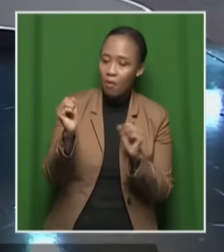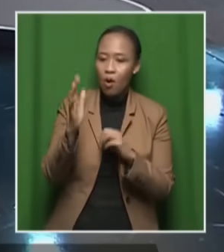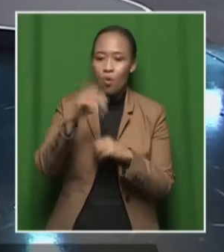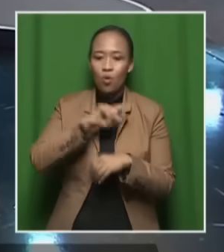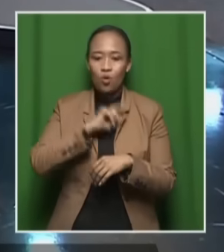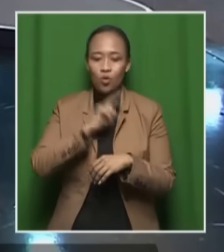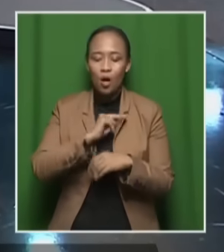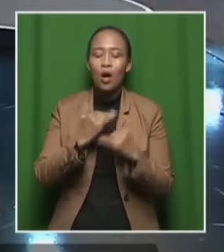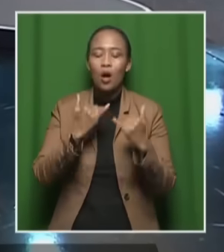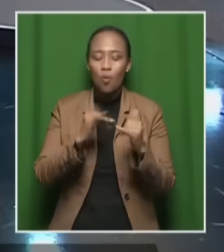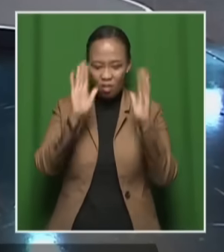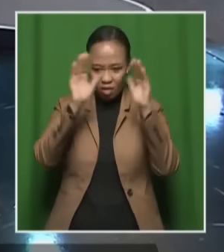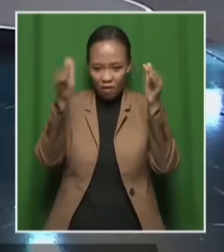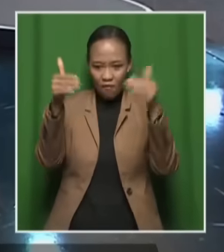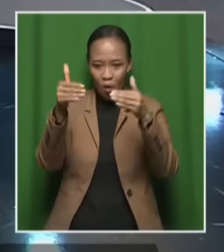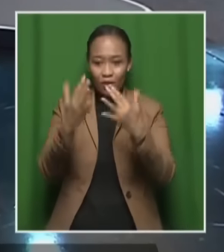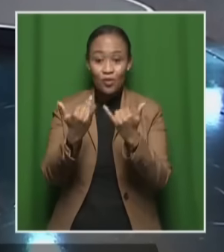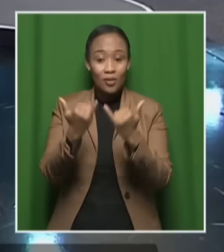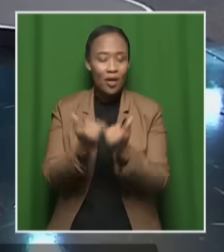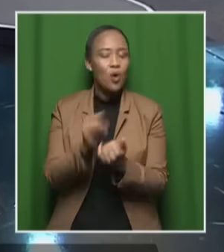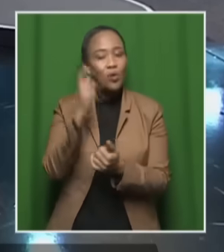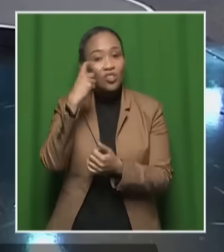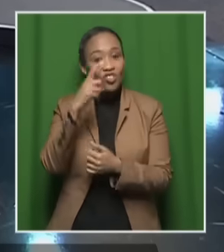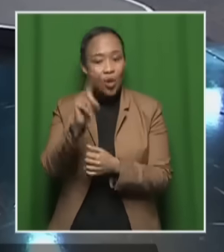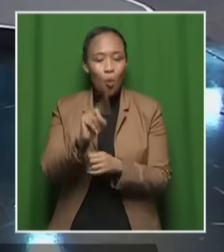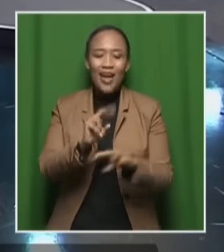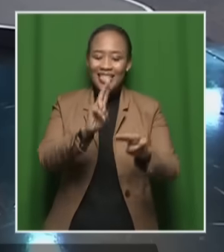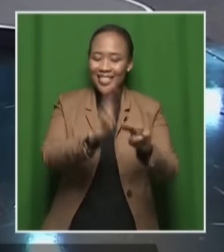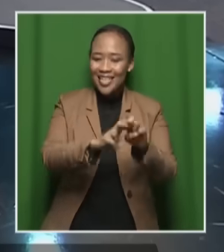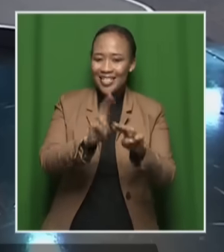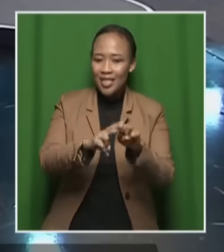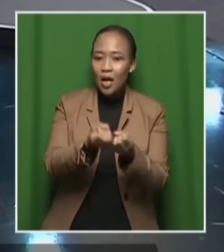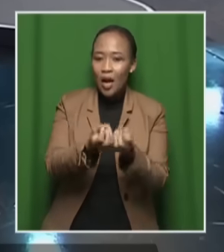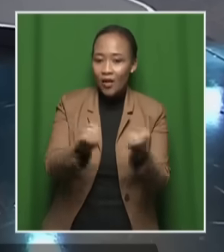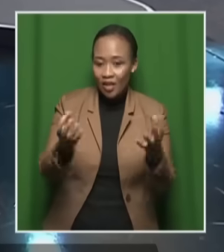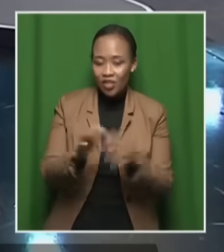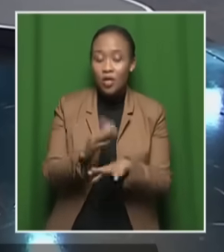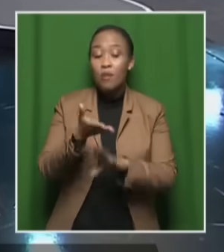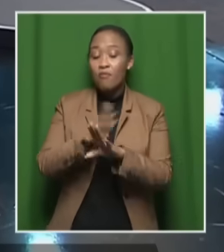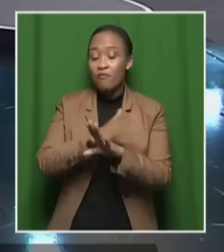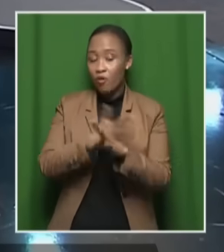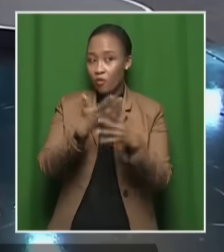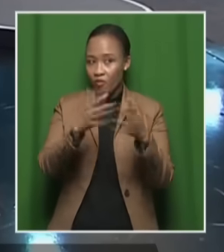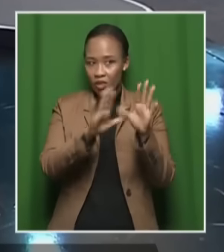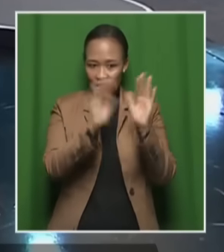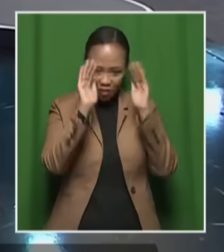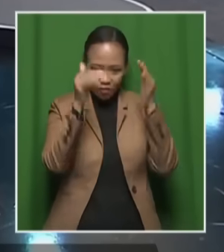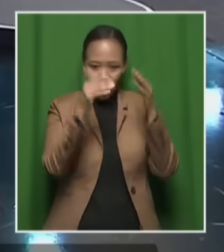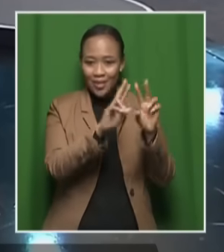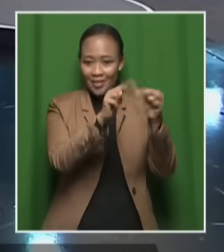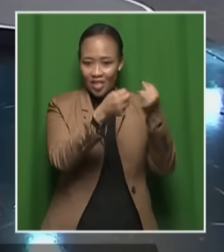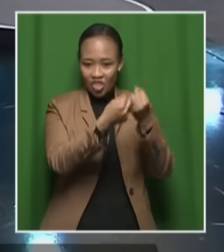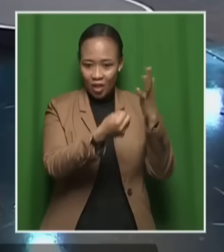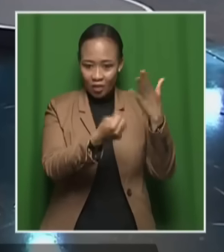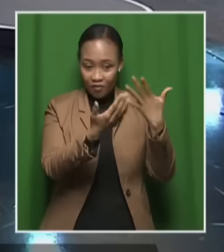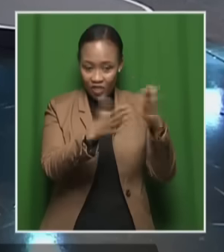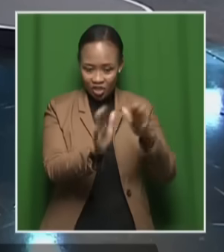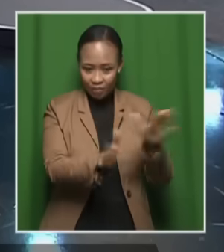focus to this morning. We're looking at the seat allocation. We looked at national earlier on, and now we're going to look at the provincial